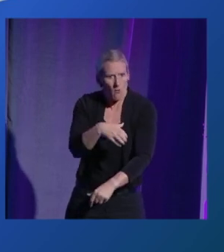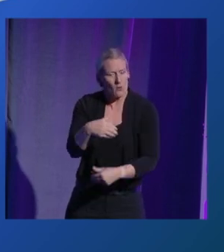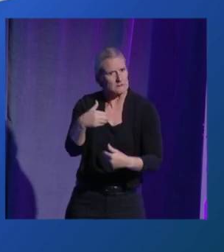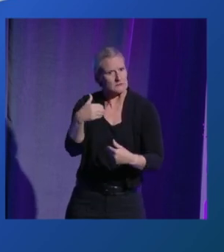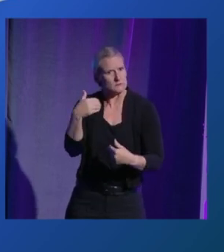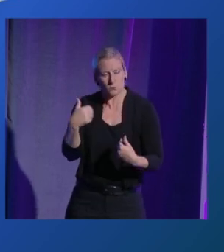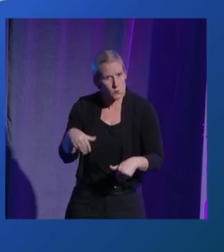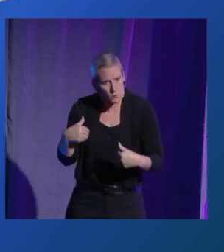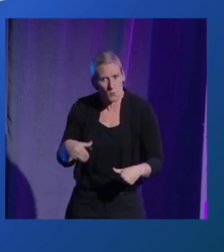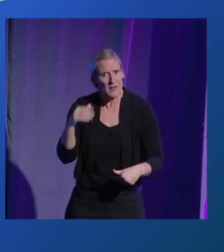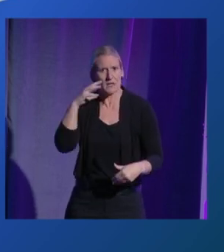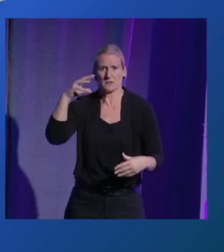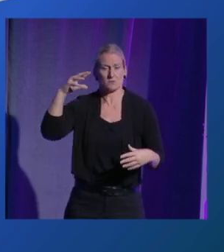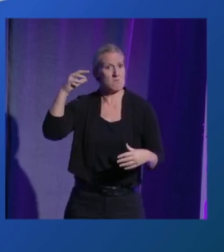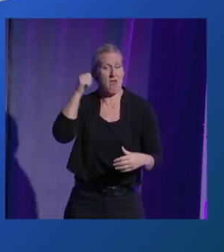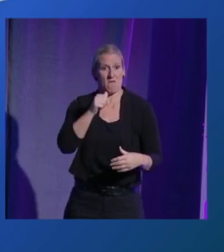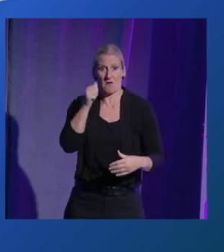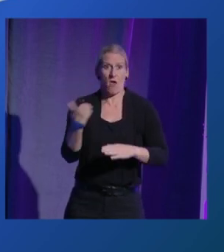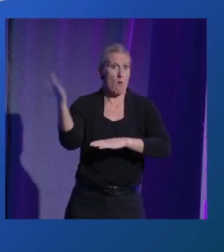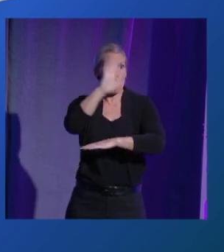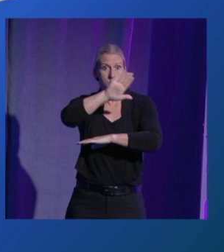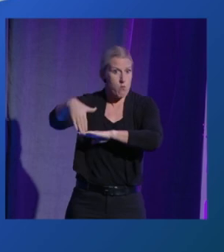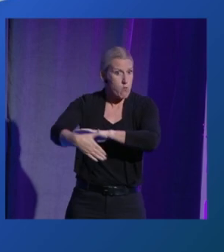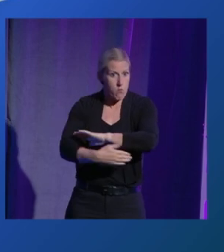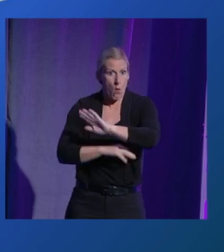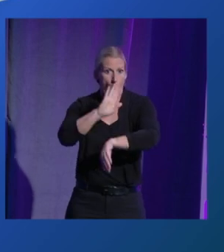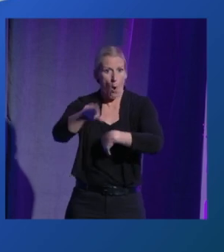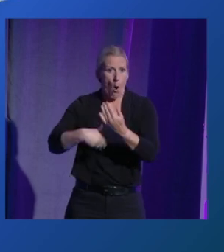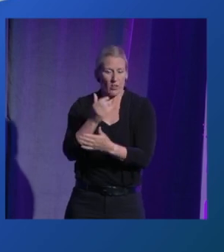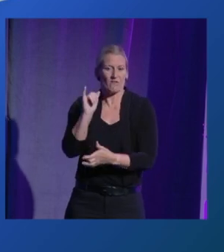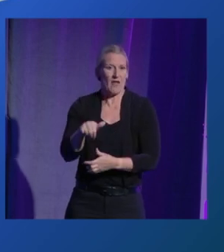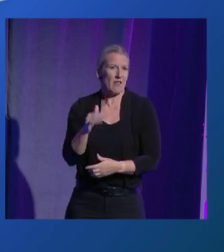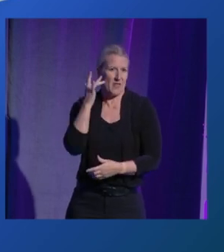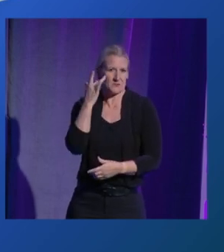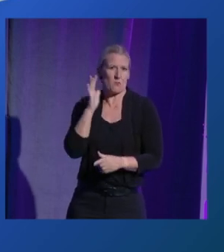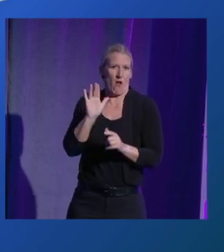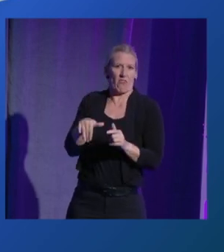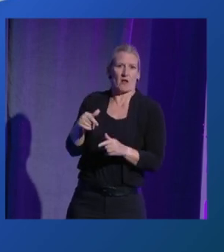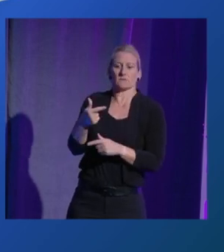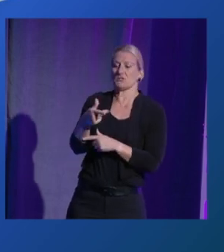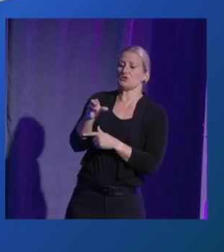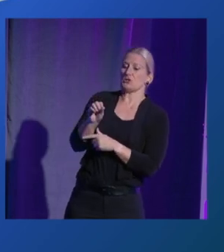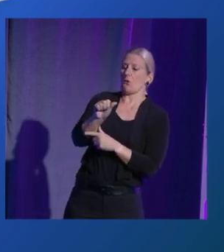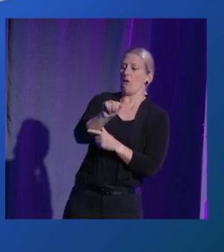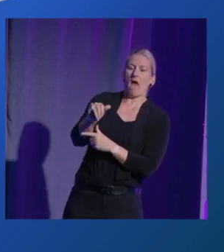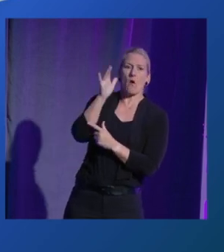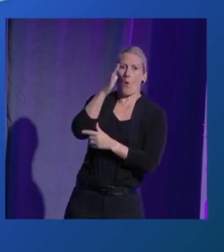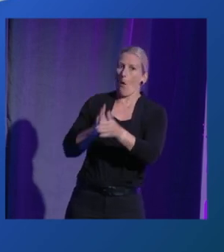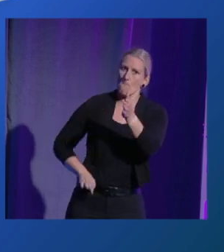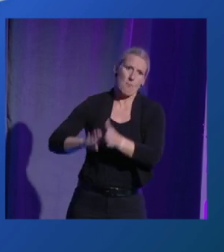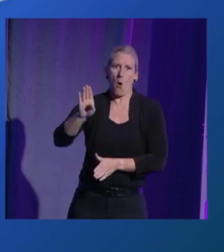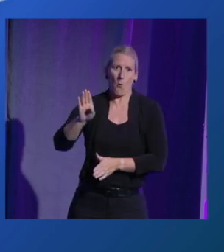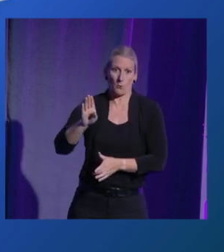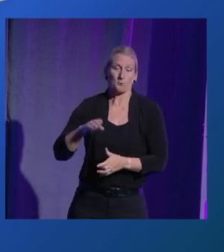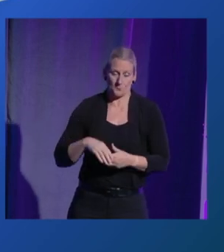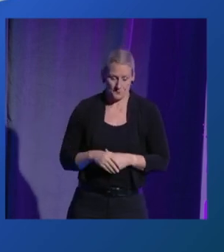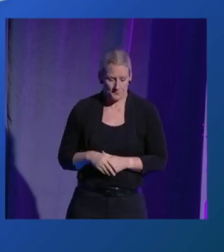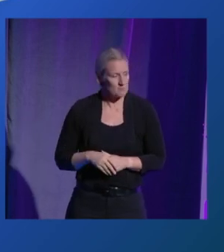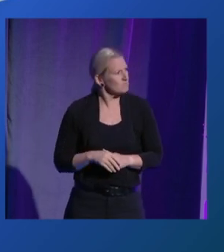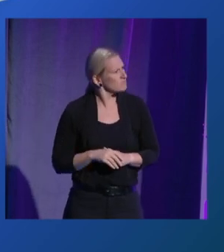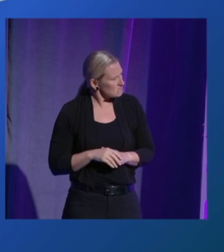but I will pause here maybe and if my colleagues have other suggestions on that yeah that's that's a really good kind of